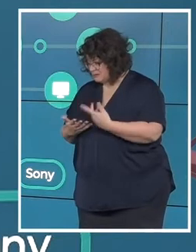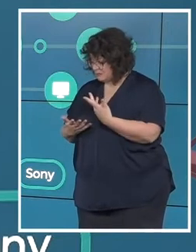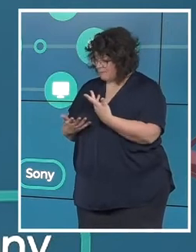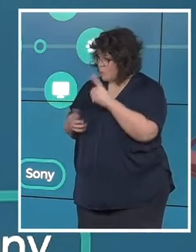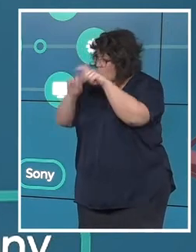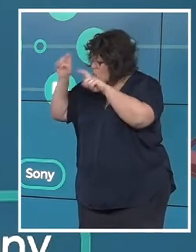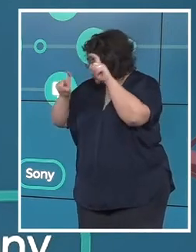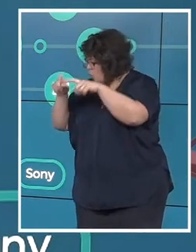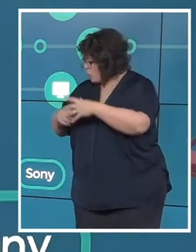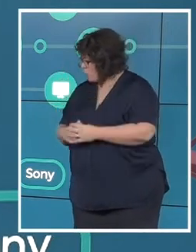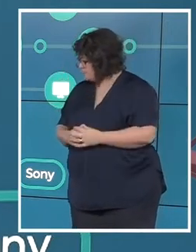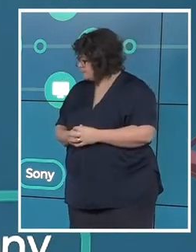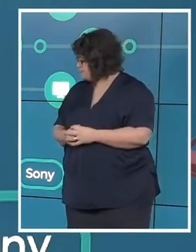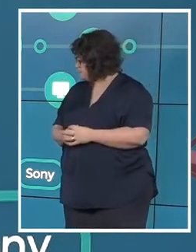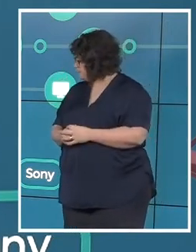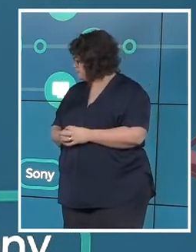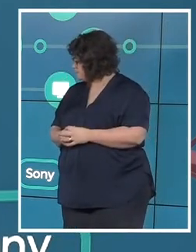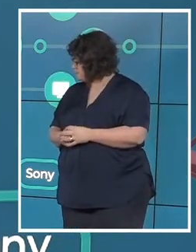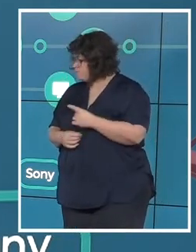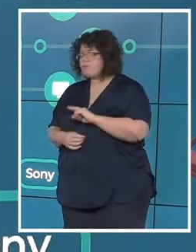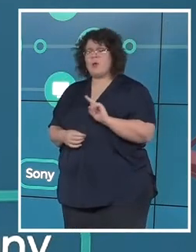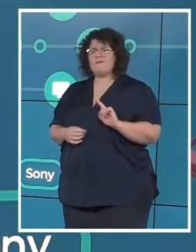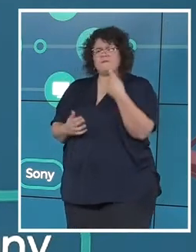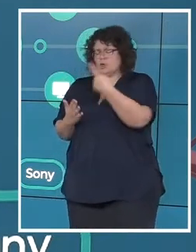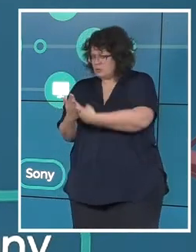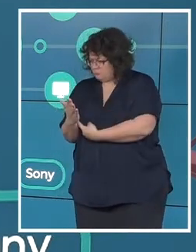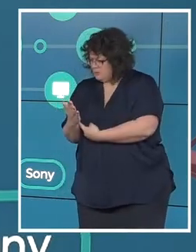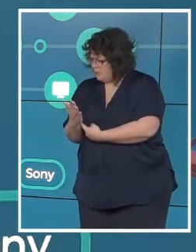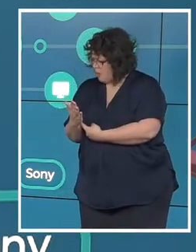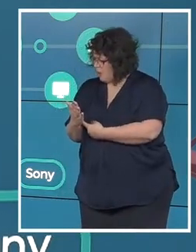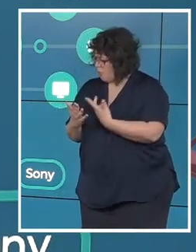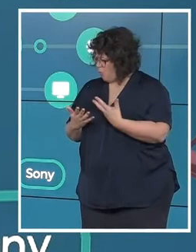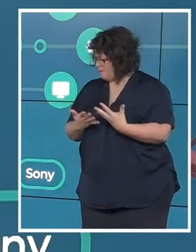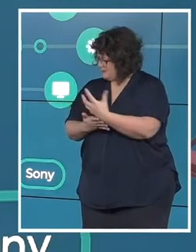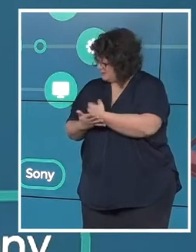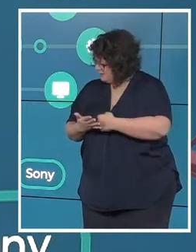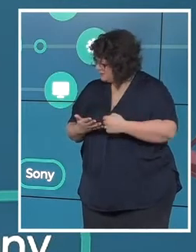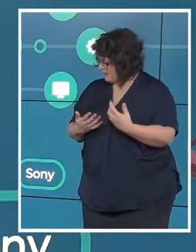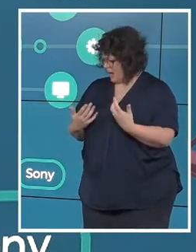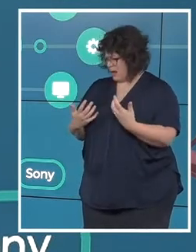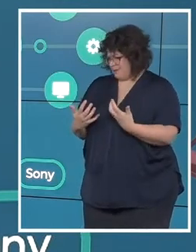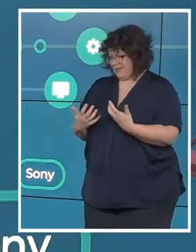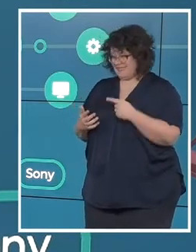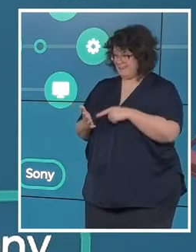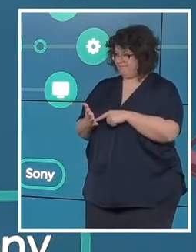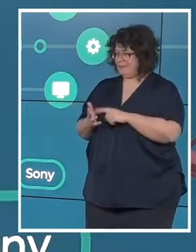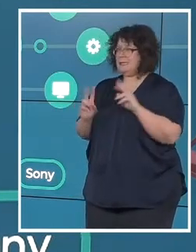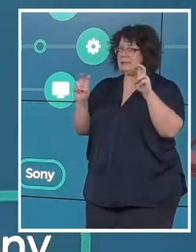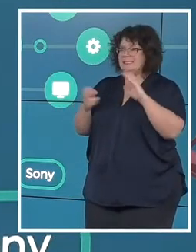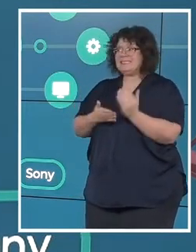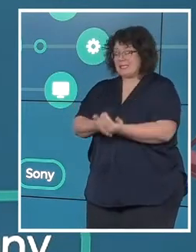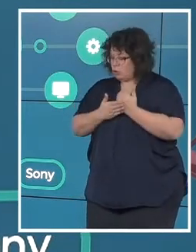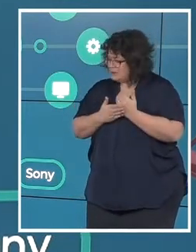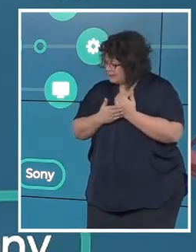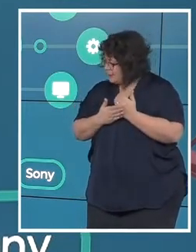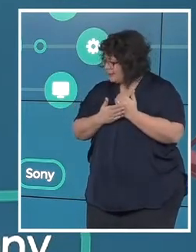obviously the security of that data, right? And making sure that we, one, that we keep it highly secure, two, that